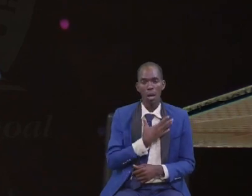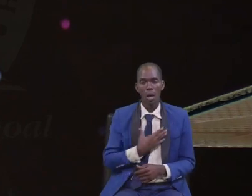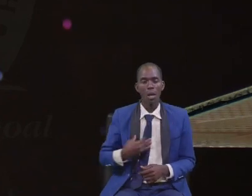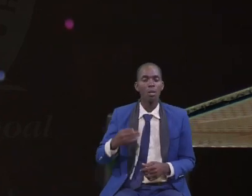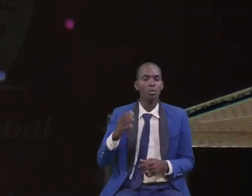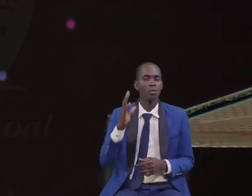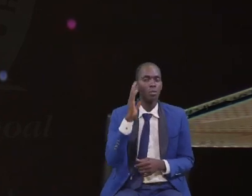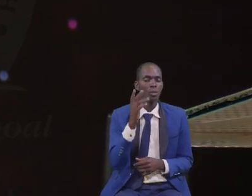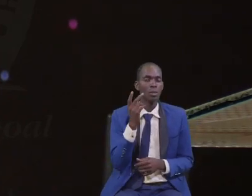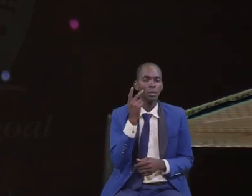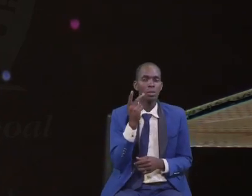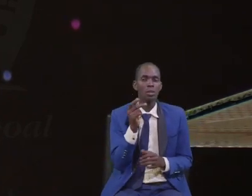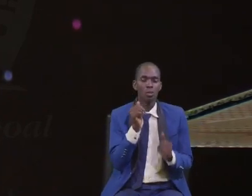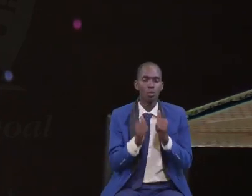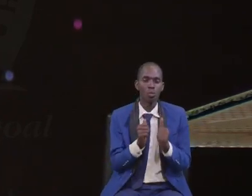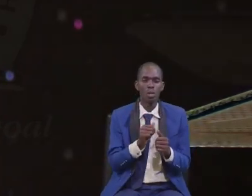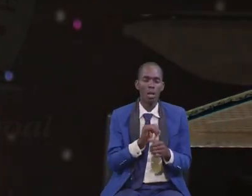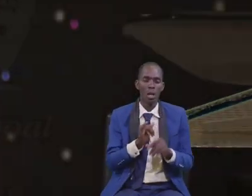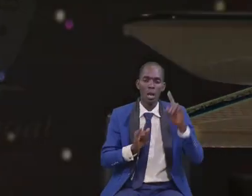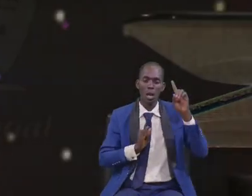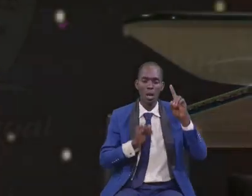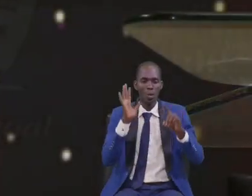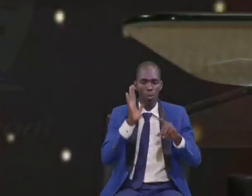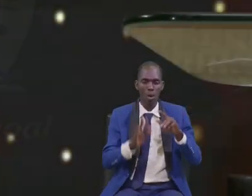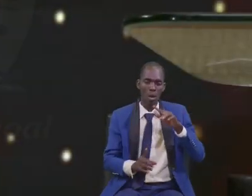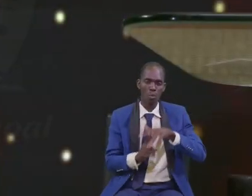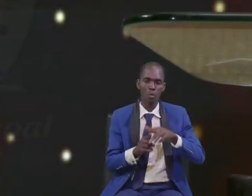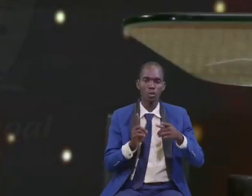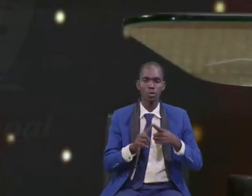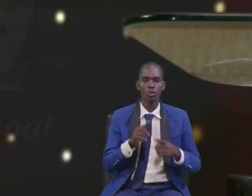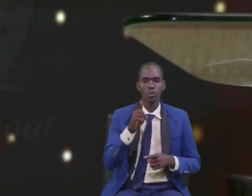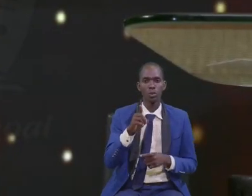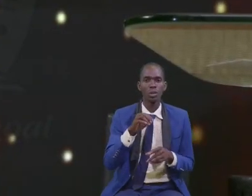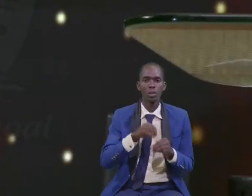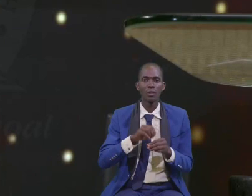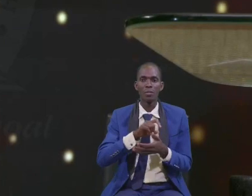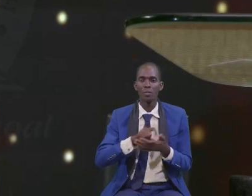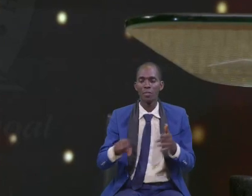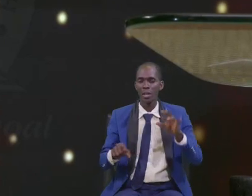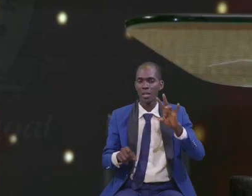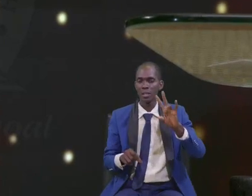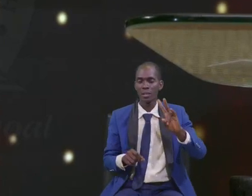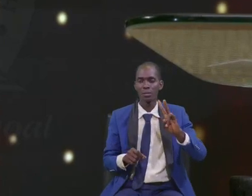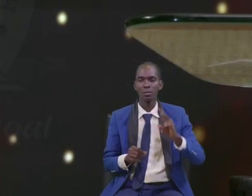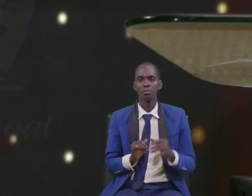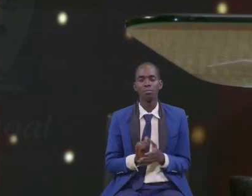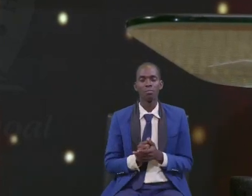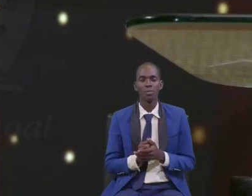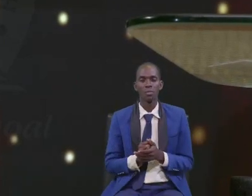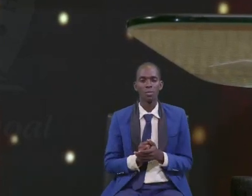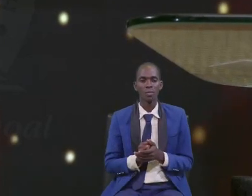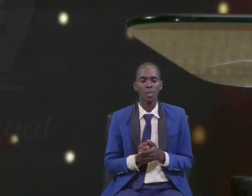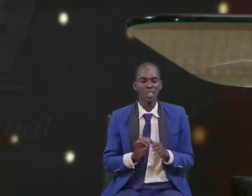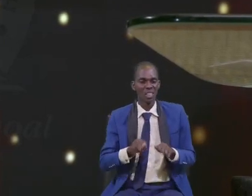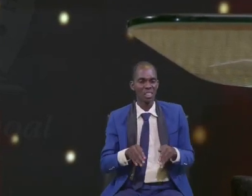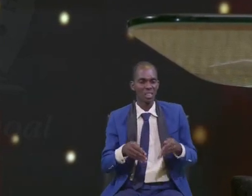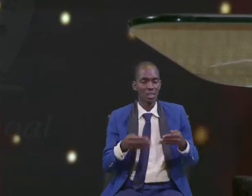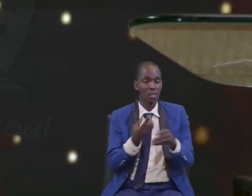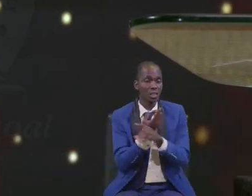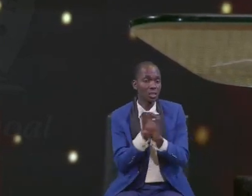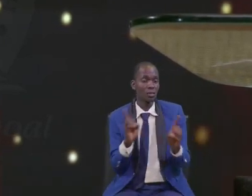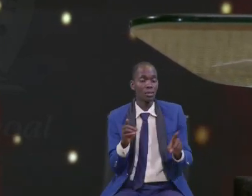the which I will appear unto thee. Look at verse 17. In verse 17, delivering thee from